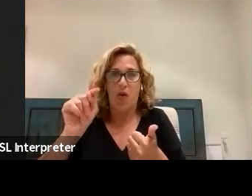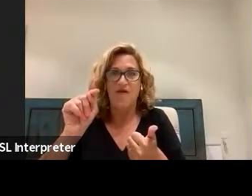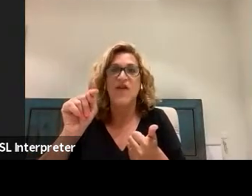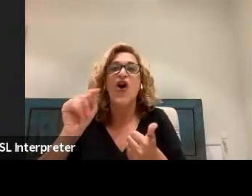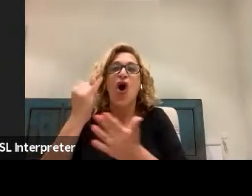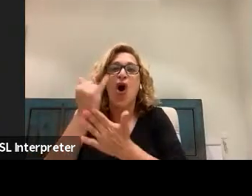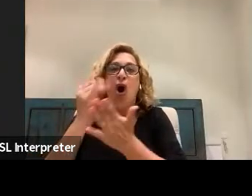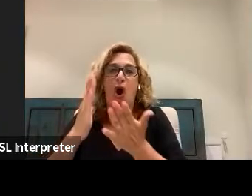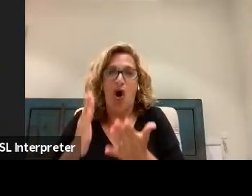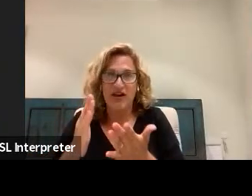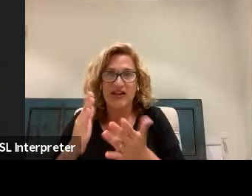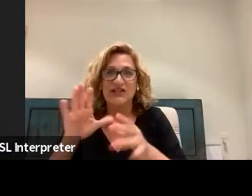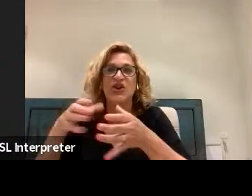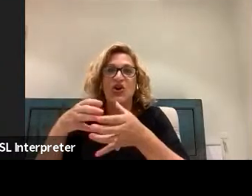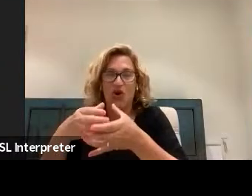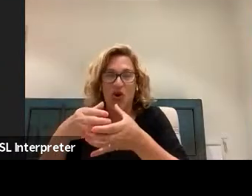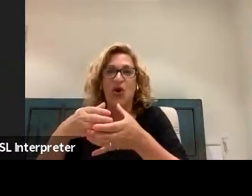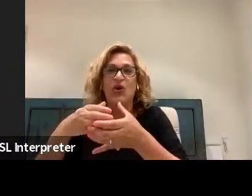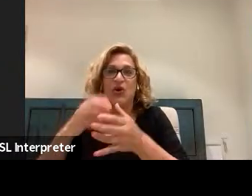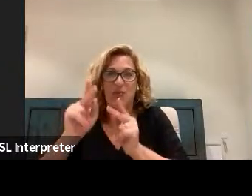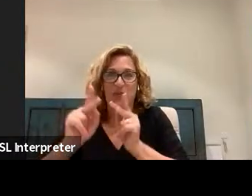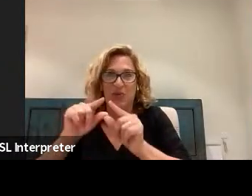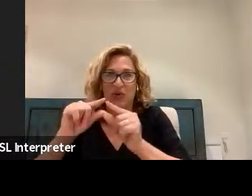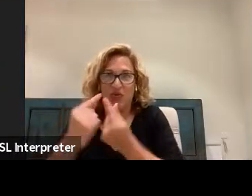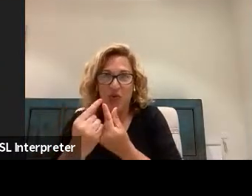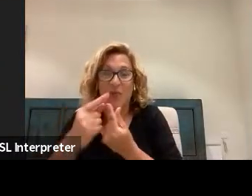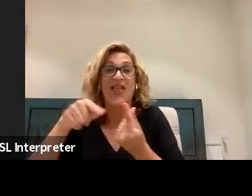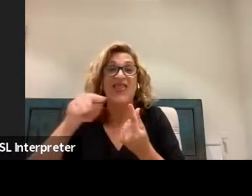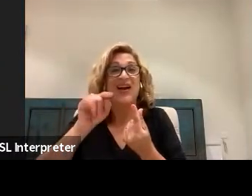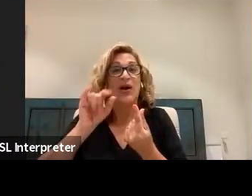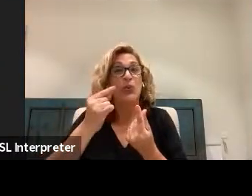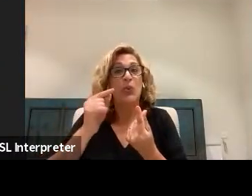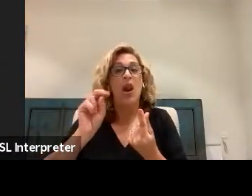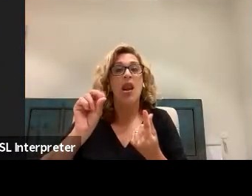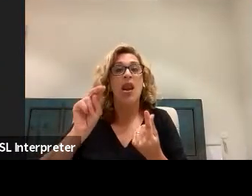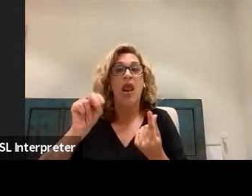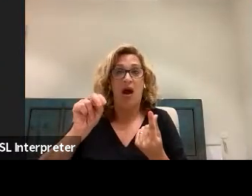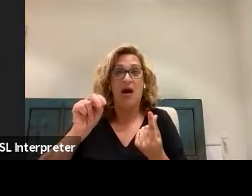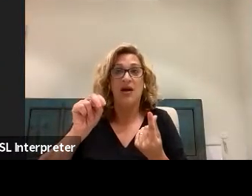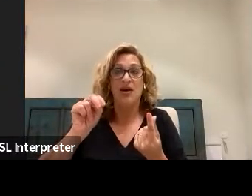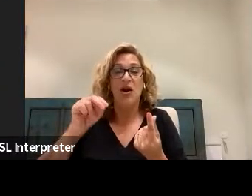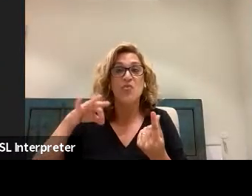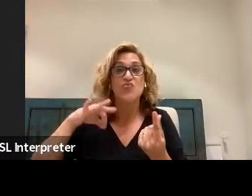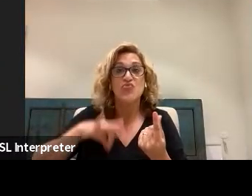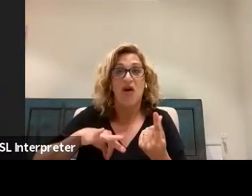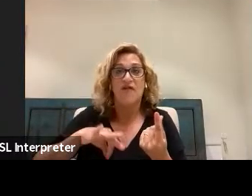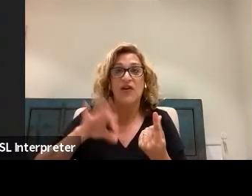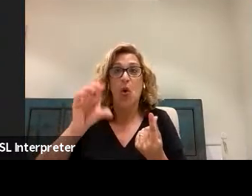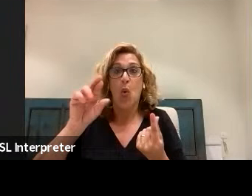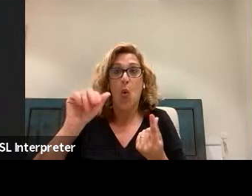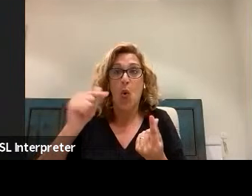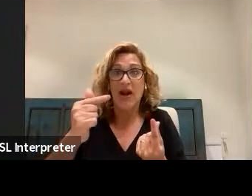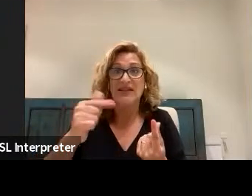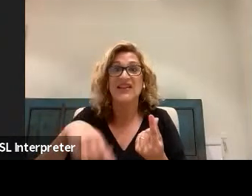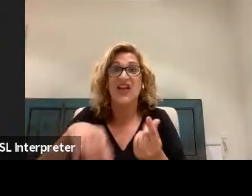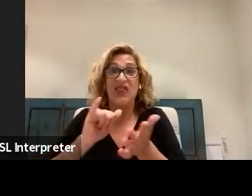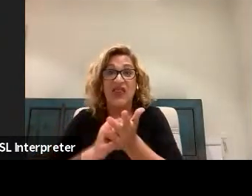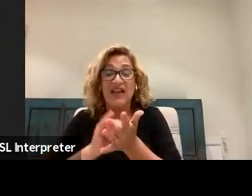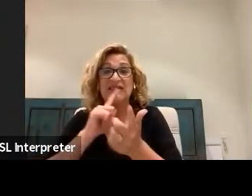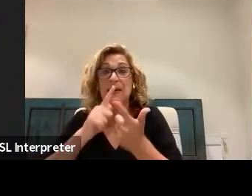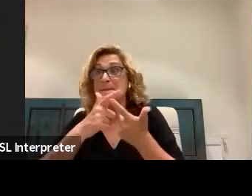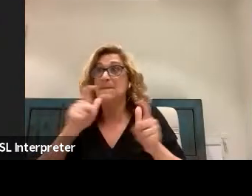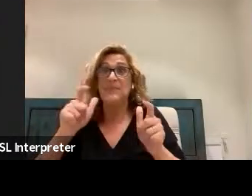Little People of America, a nonprofit organization, a volunteer-run organization, the biggest advocacy organization for people